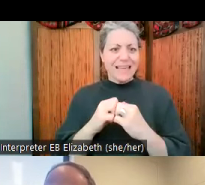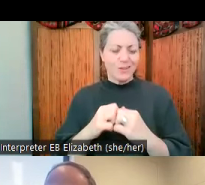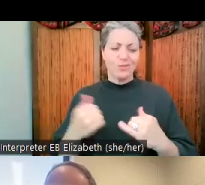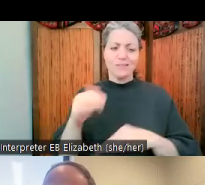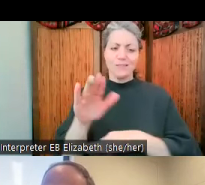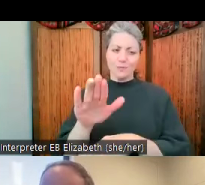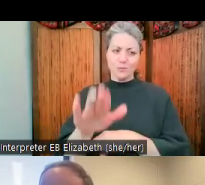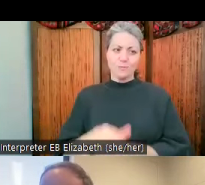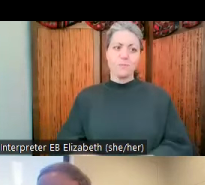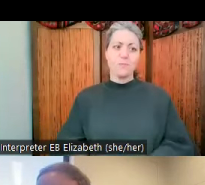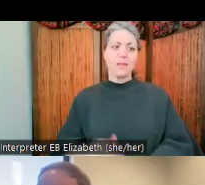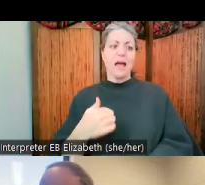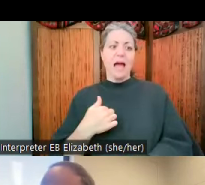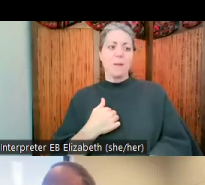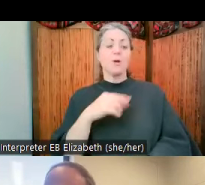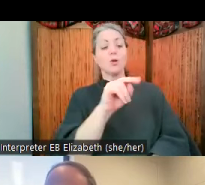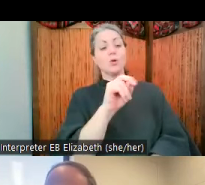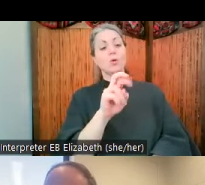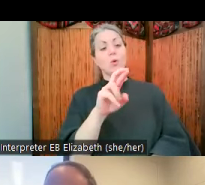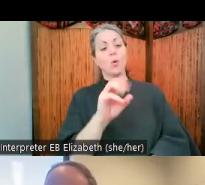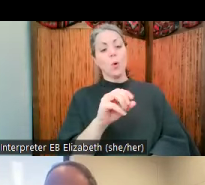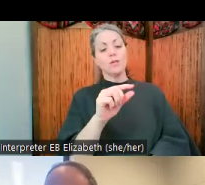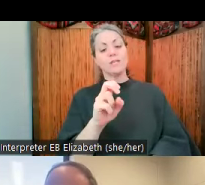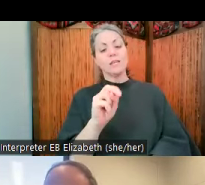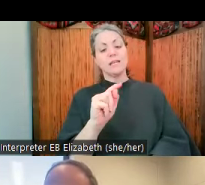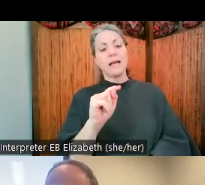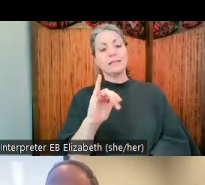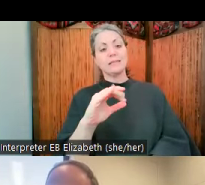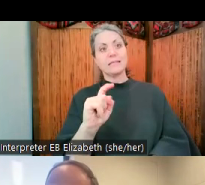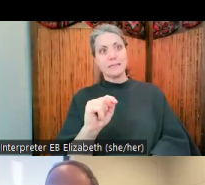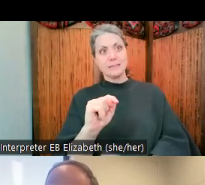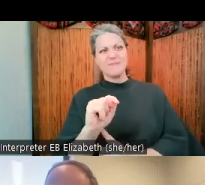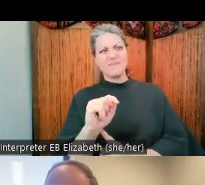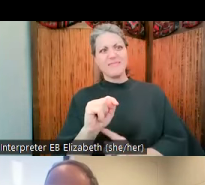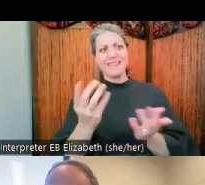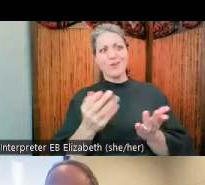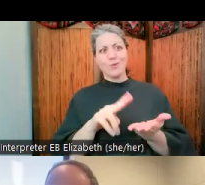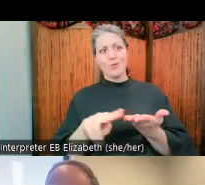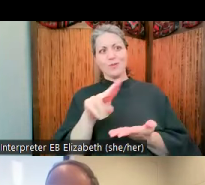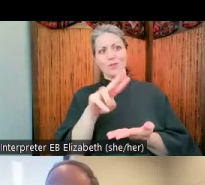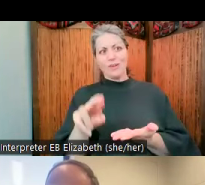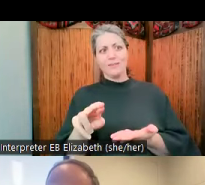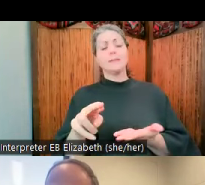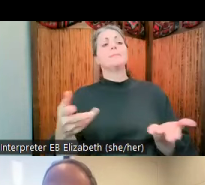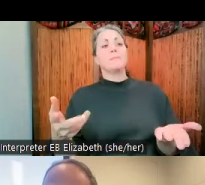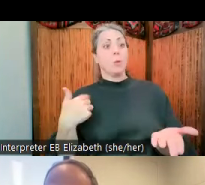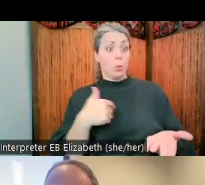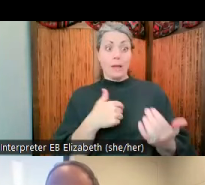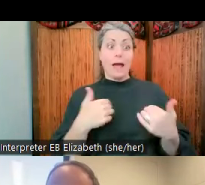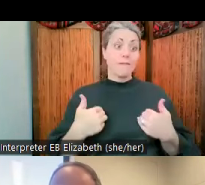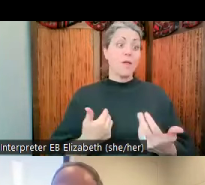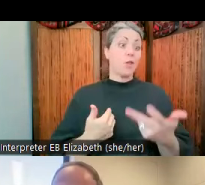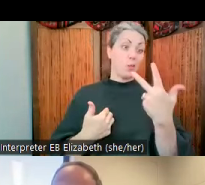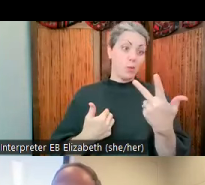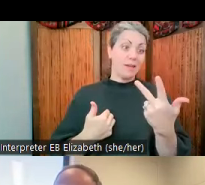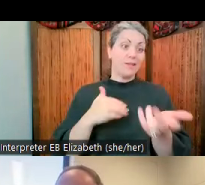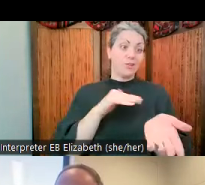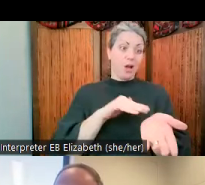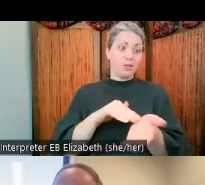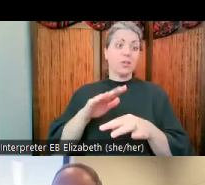I'm one of the neurogeneticists here at the University of Rochester. We have a 3-physician team